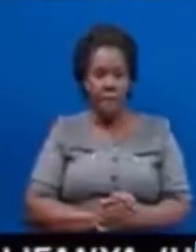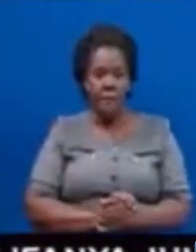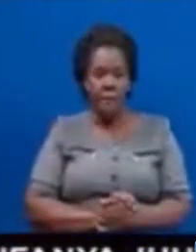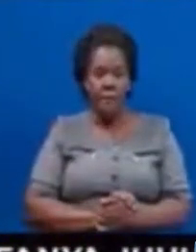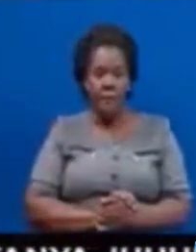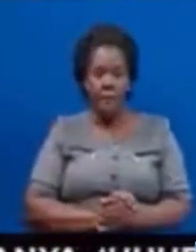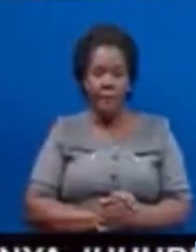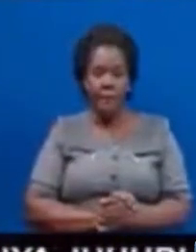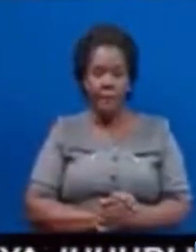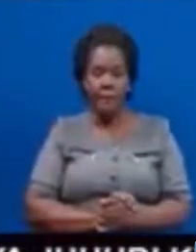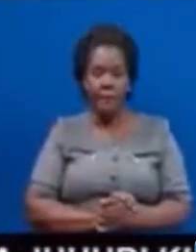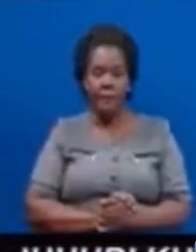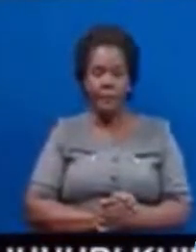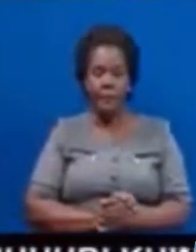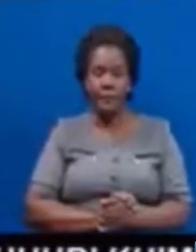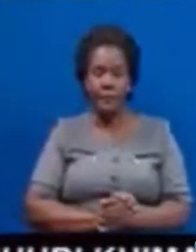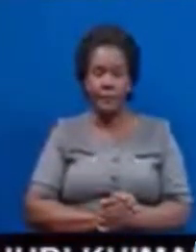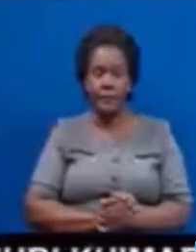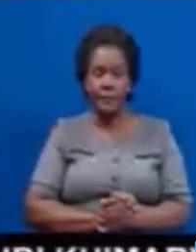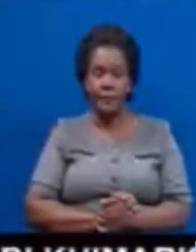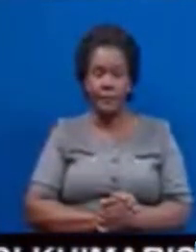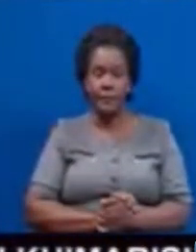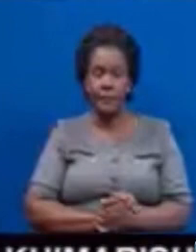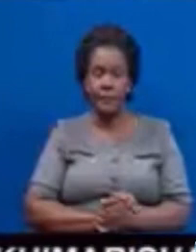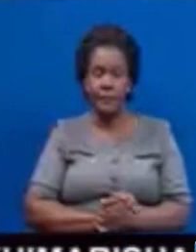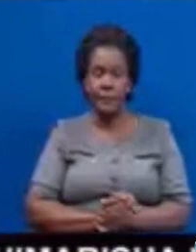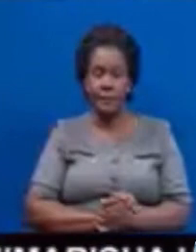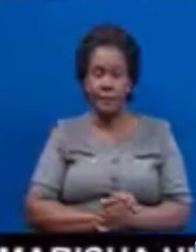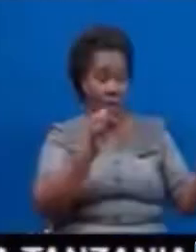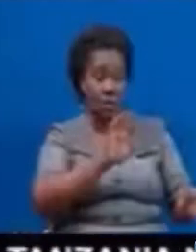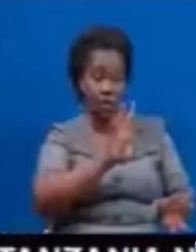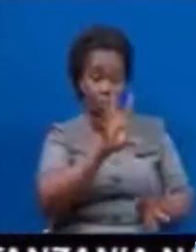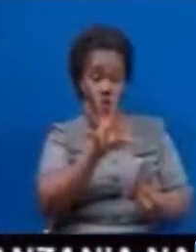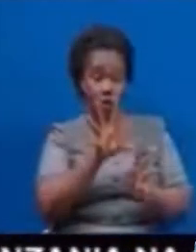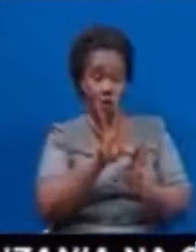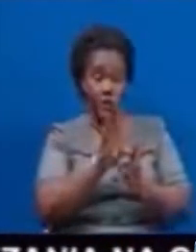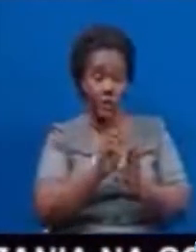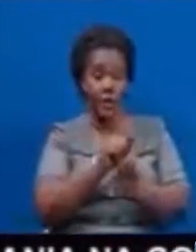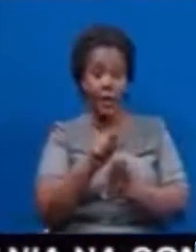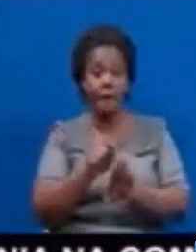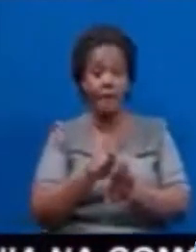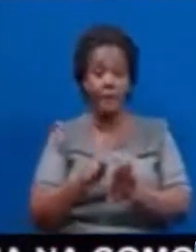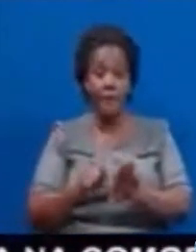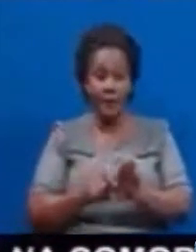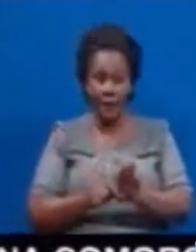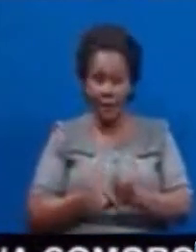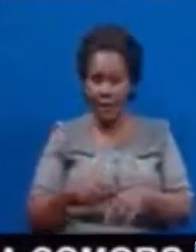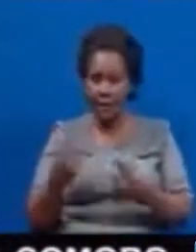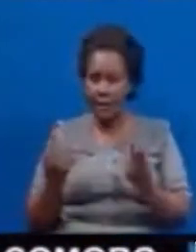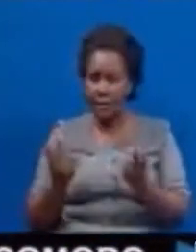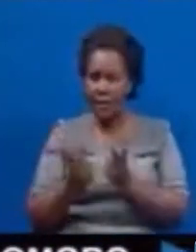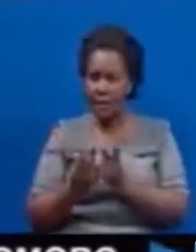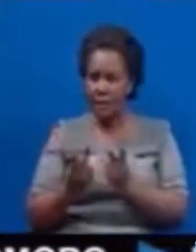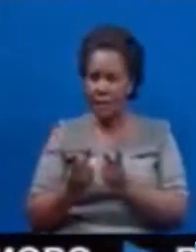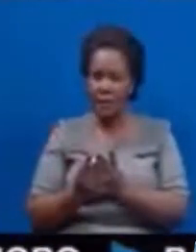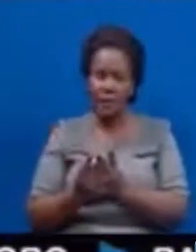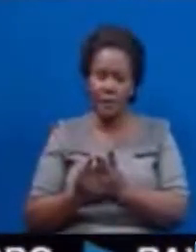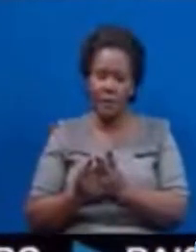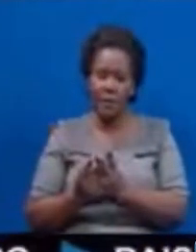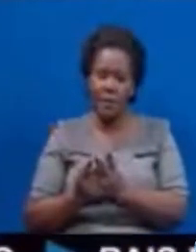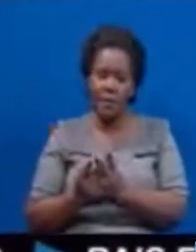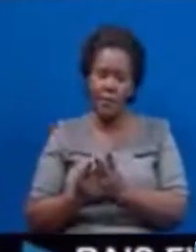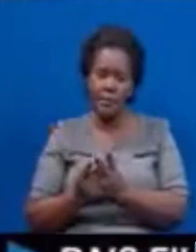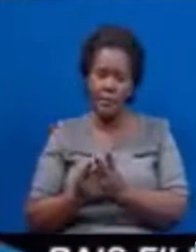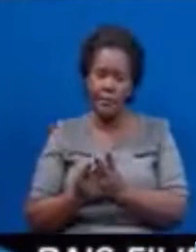May his name be preserved in every capital of Africa as a symbol of the kind of resolve that